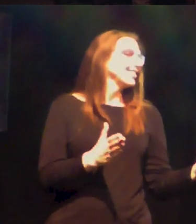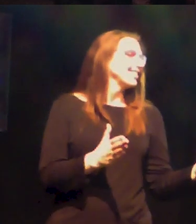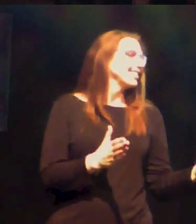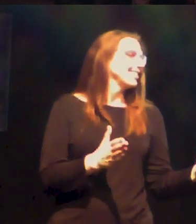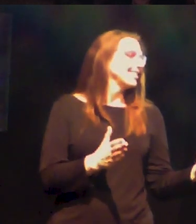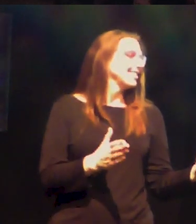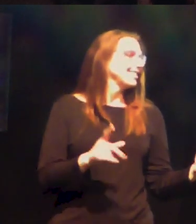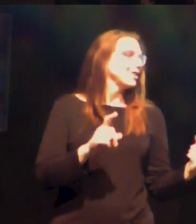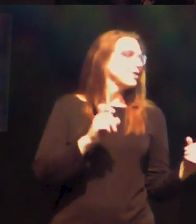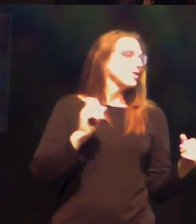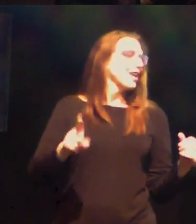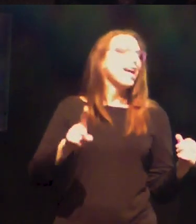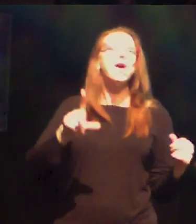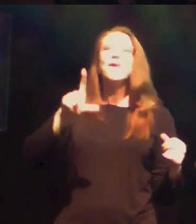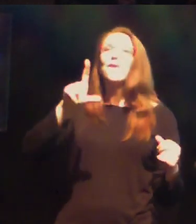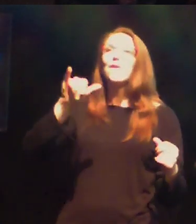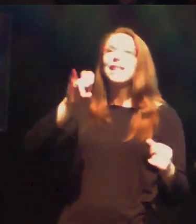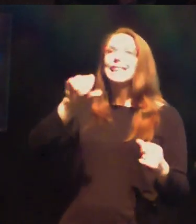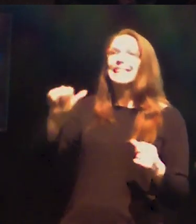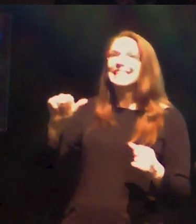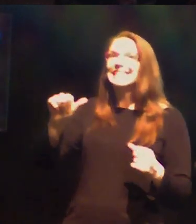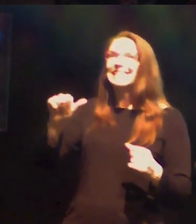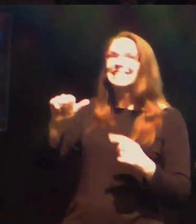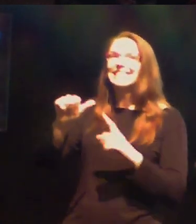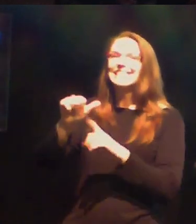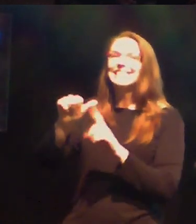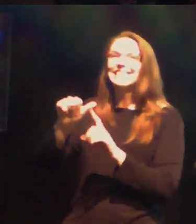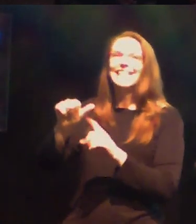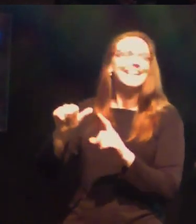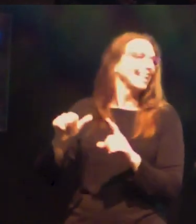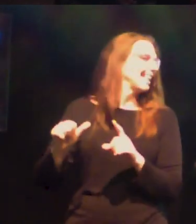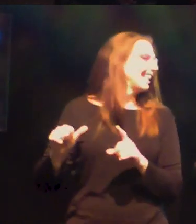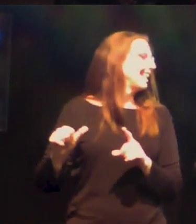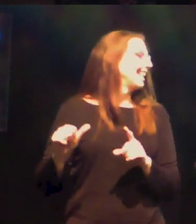With that, perhaps we can go to you, Lisa.